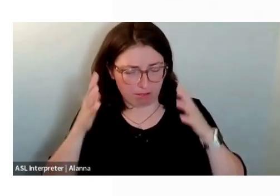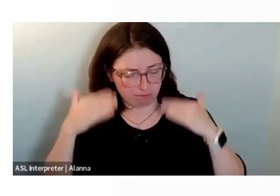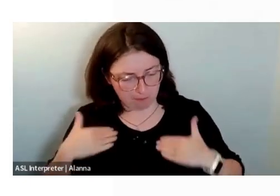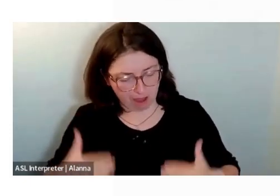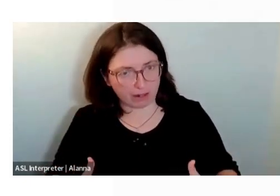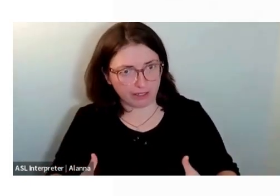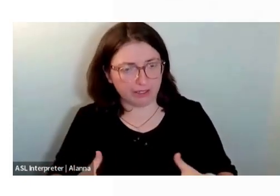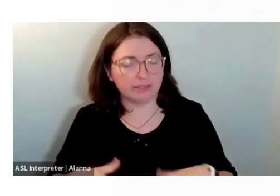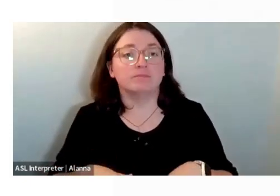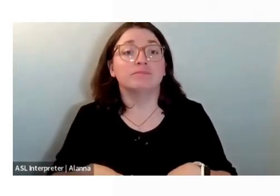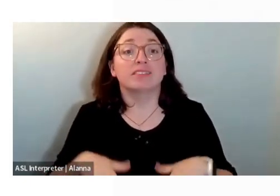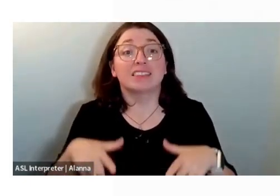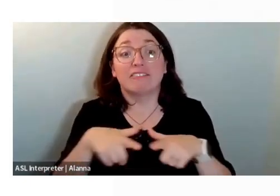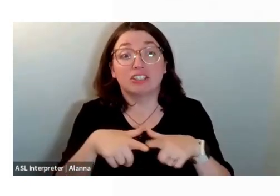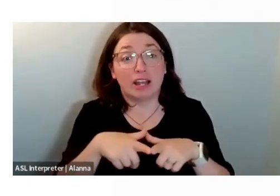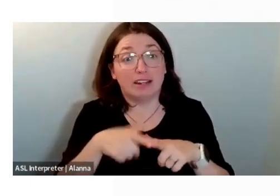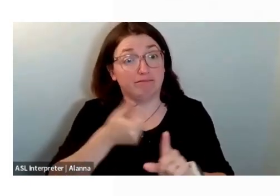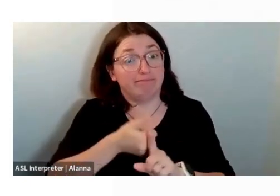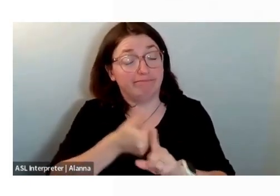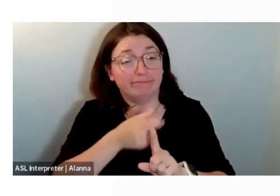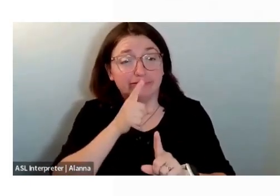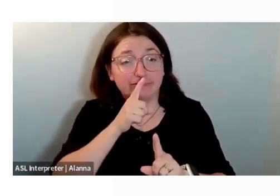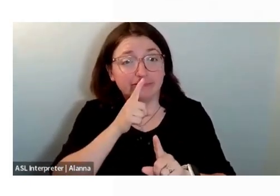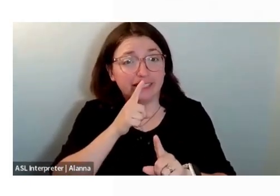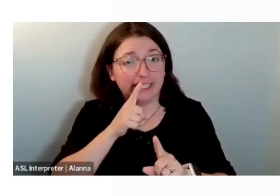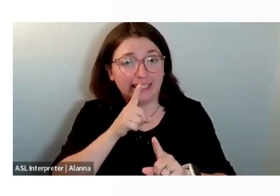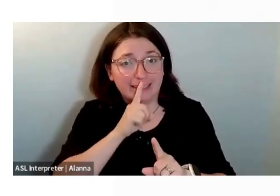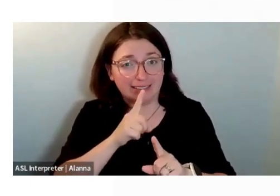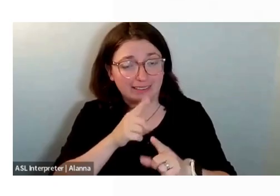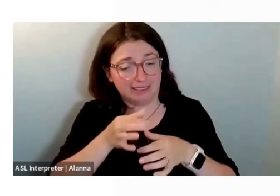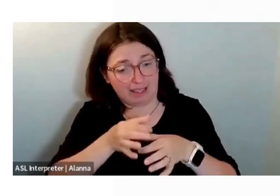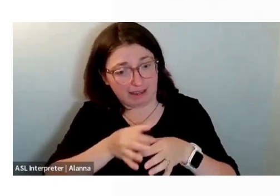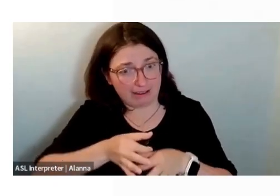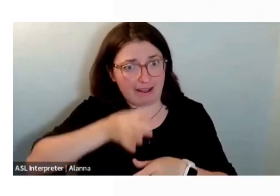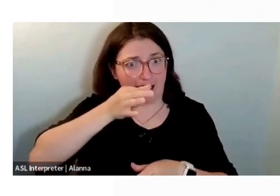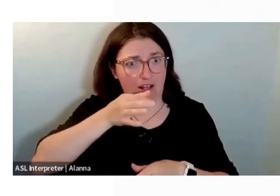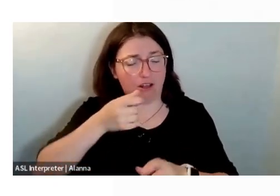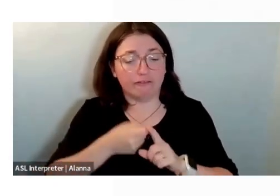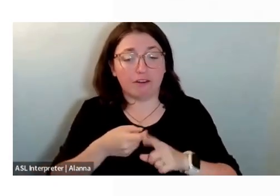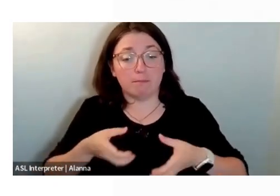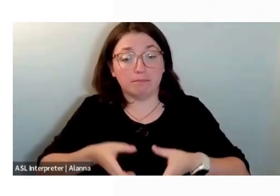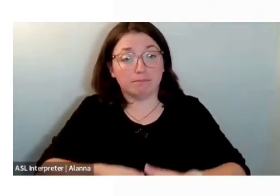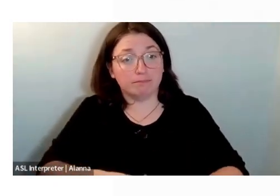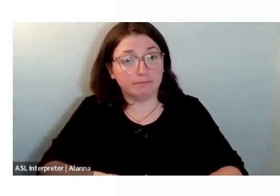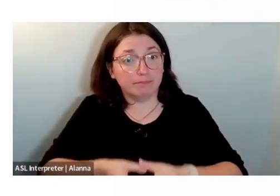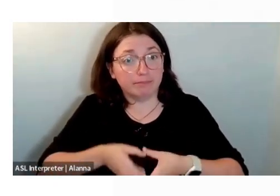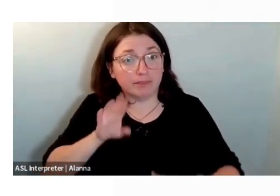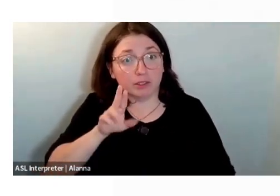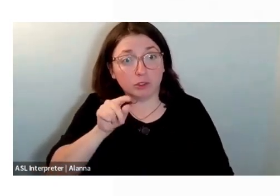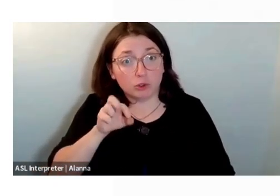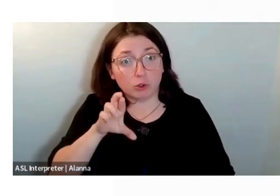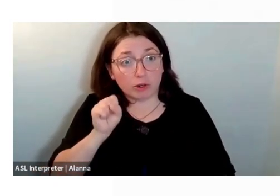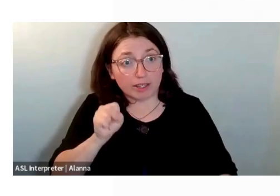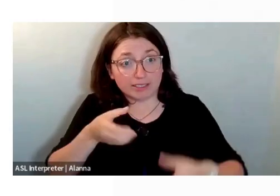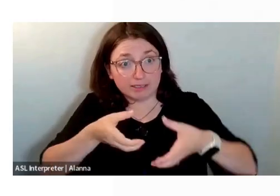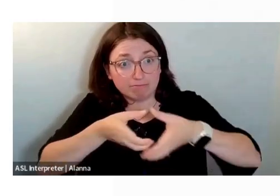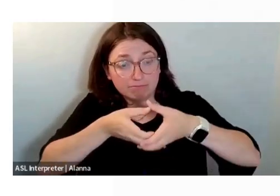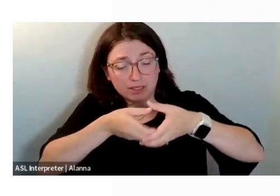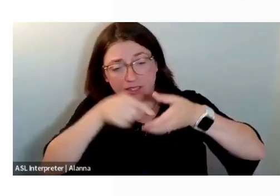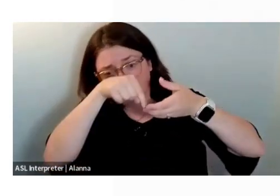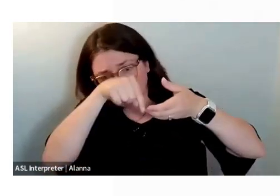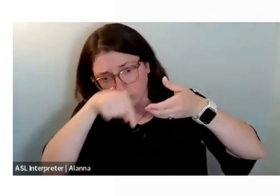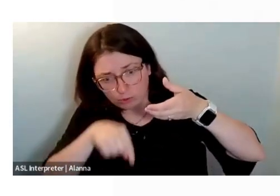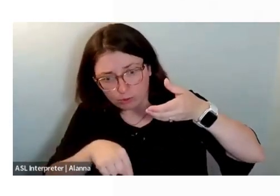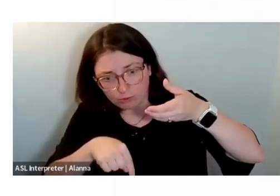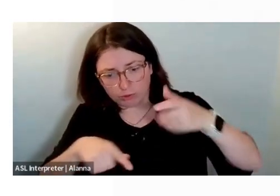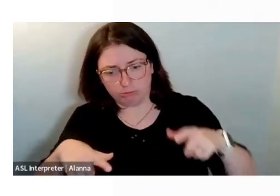this canal that goes from the uterus to the vulva. And the vulva